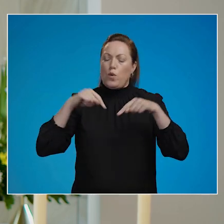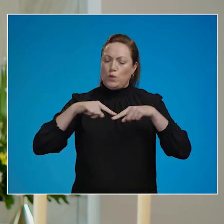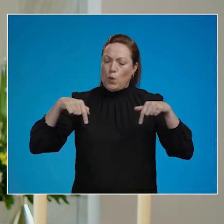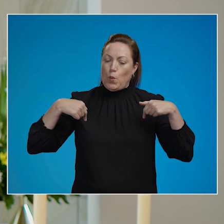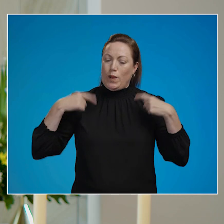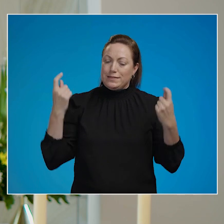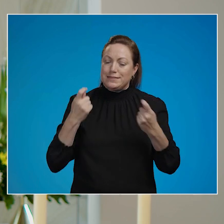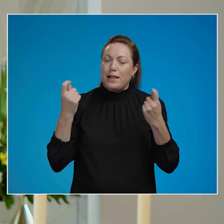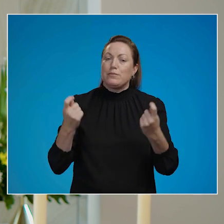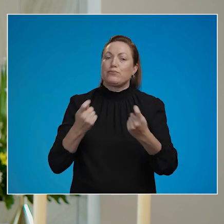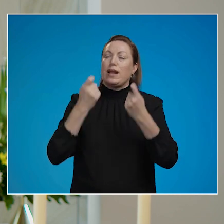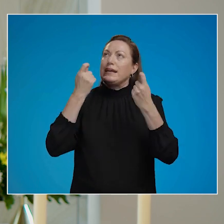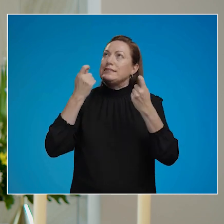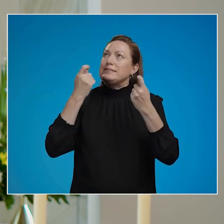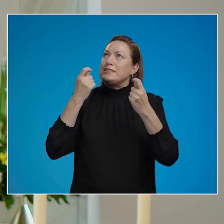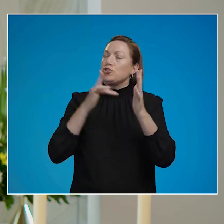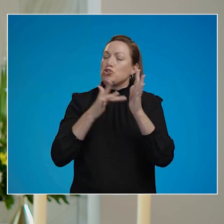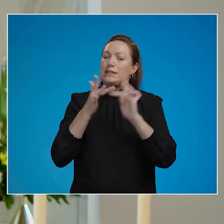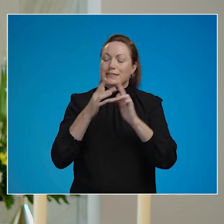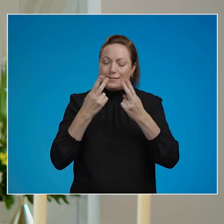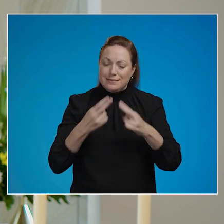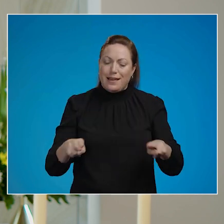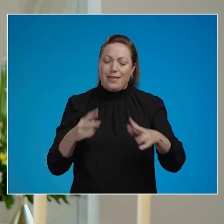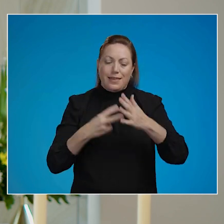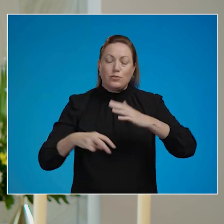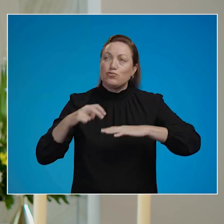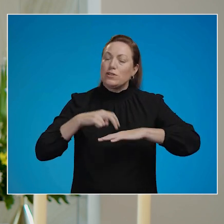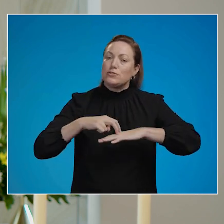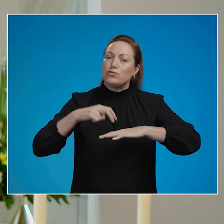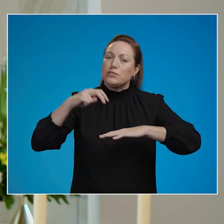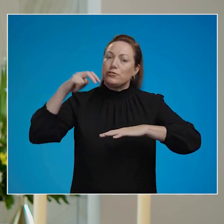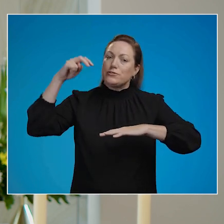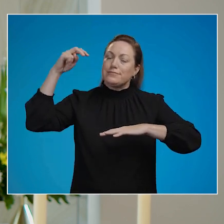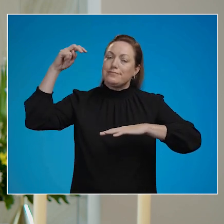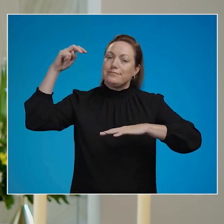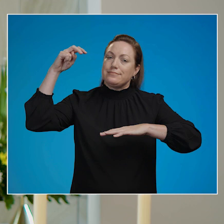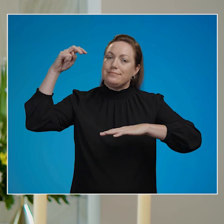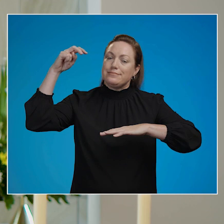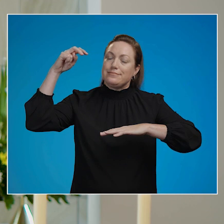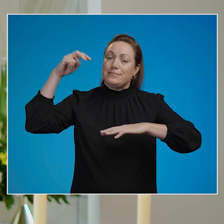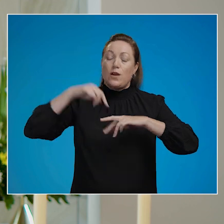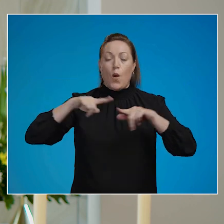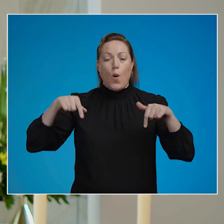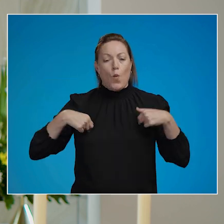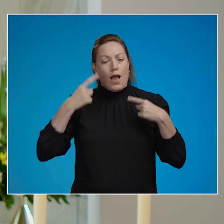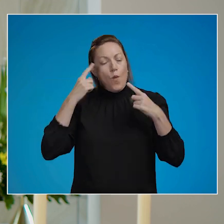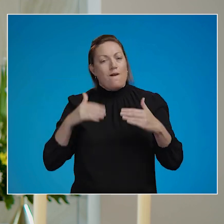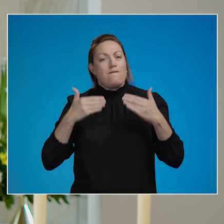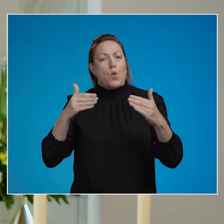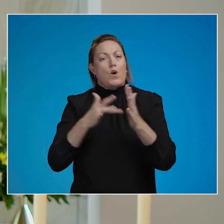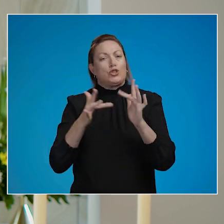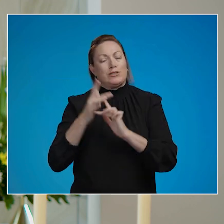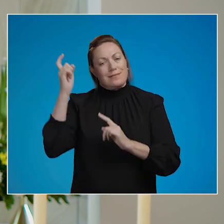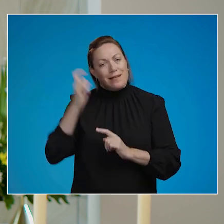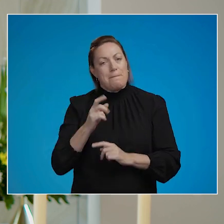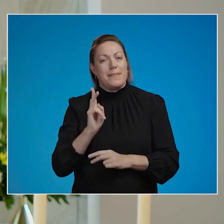Therefore, O Lord, as we celebrate the memorial of the saving passion of your Son, his wondrous resurrection and ascension into heaven, and as we